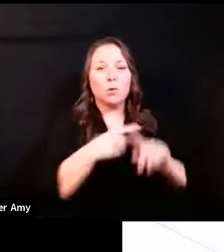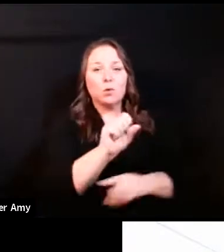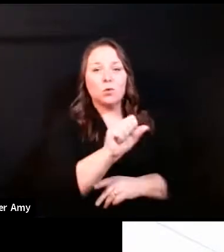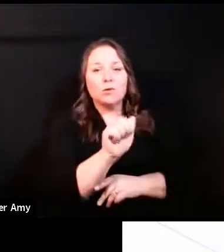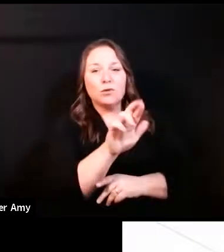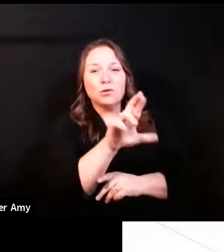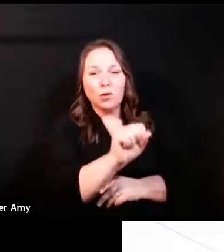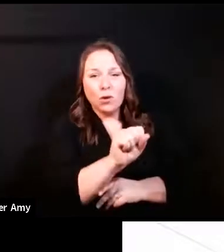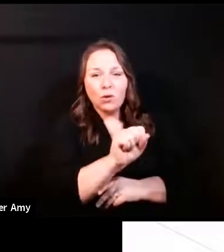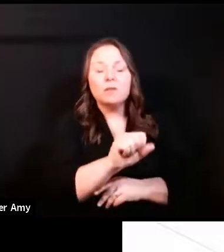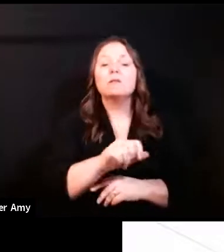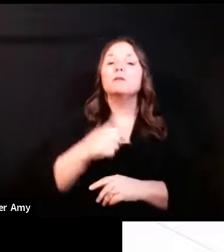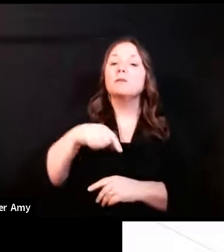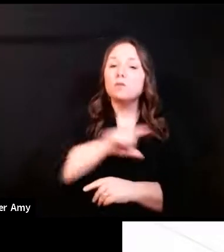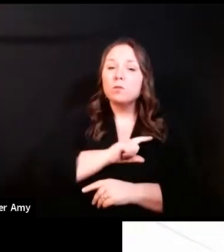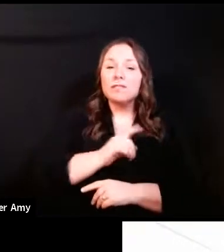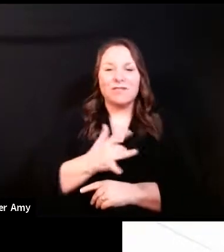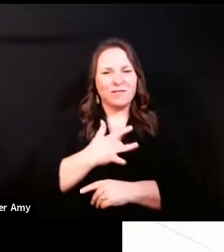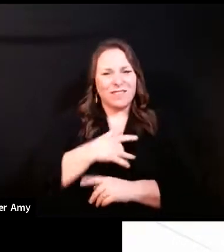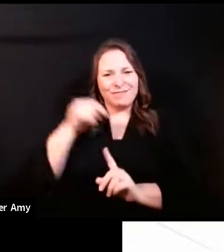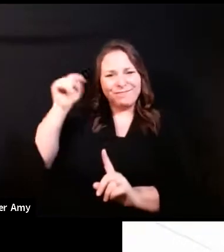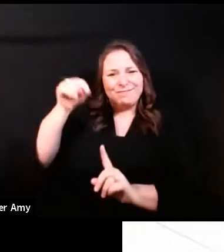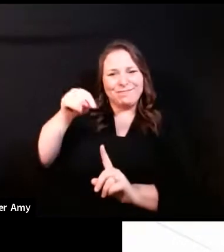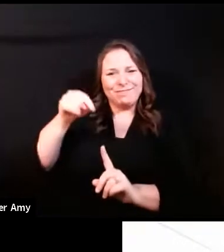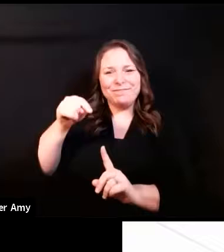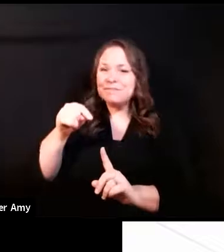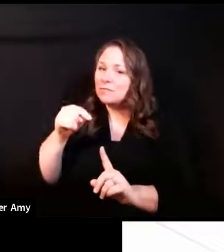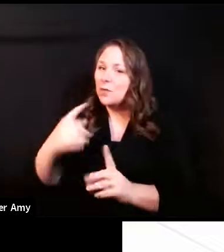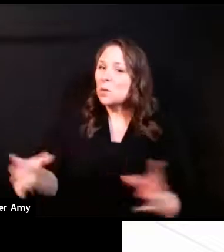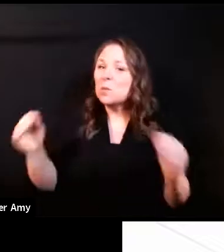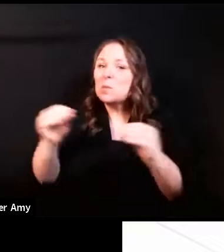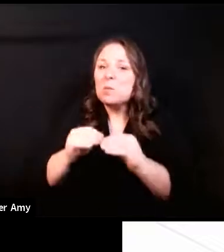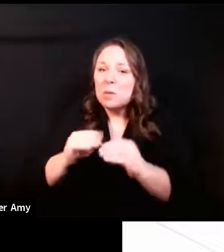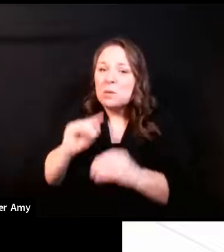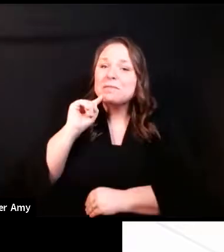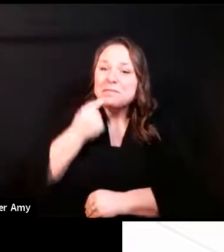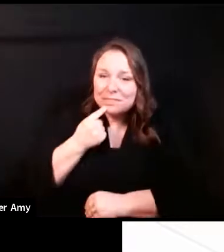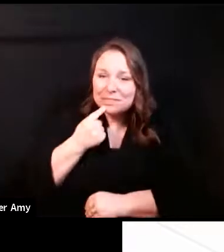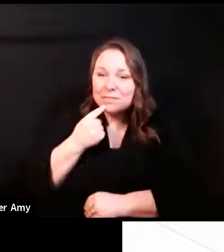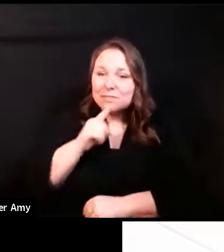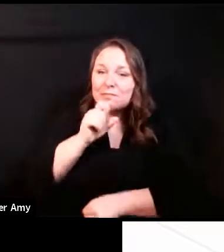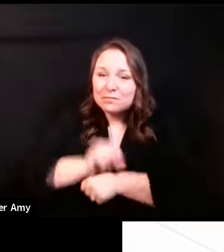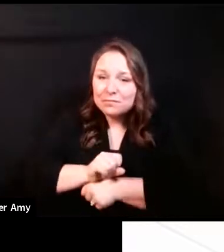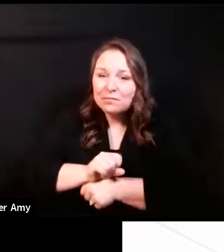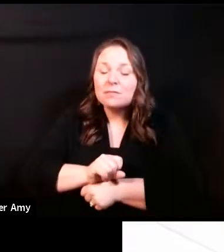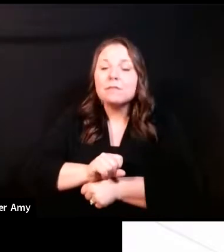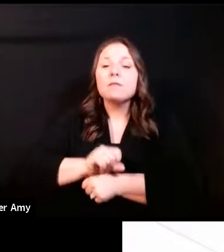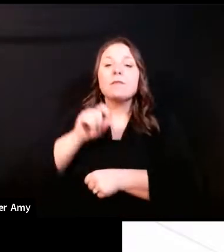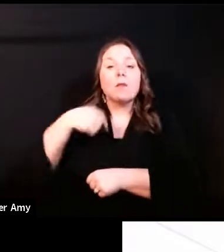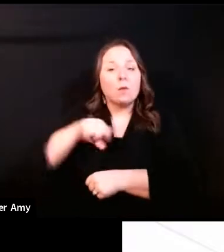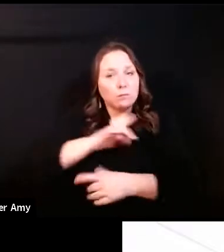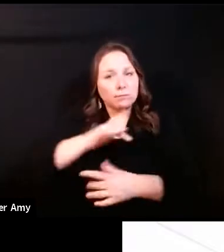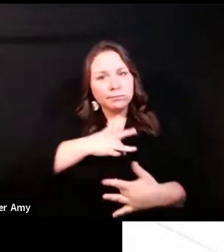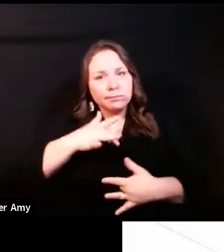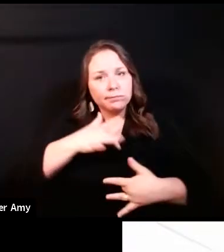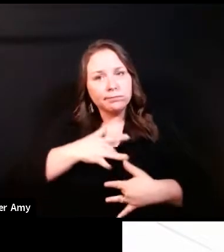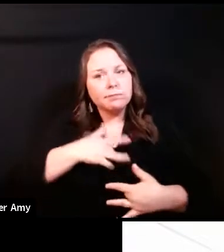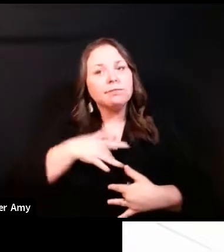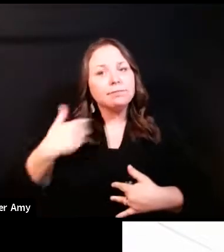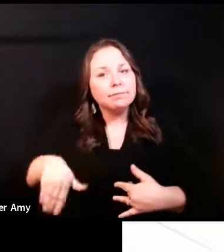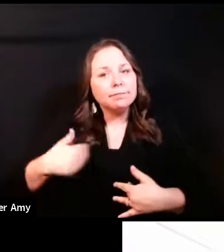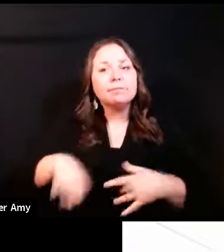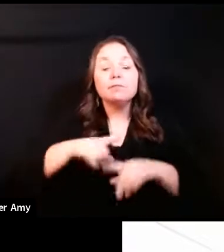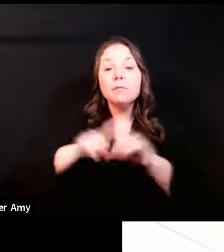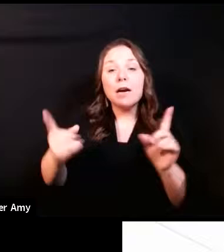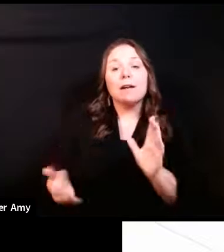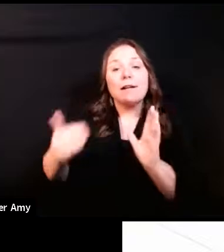definitely seemed like we were dealing with something, even potentially more significant. So definitely had a lot of concerns. But again,